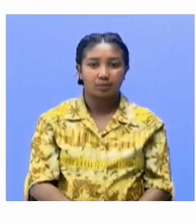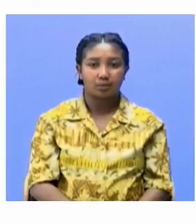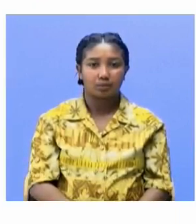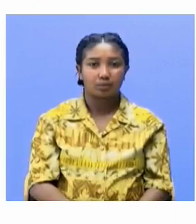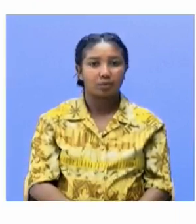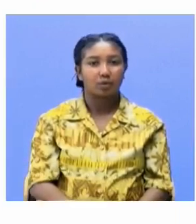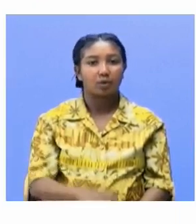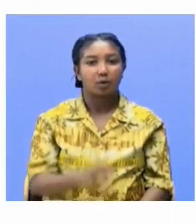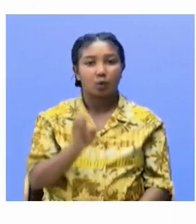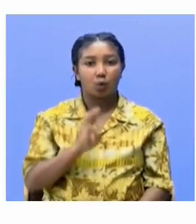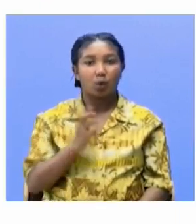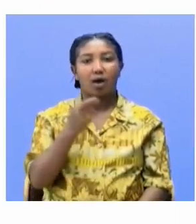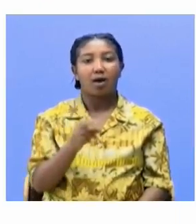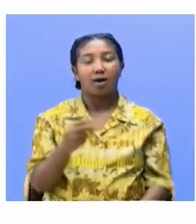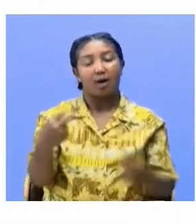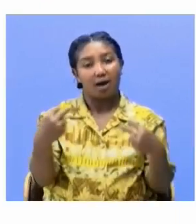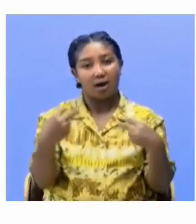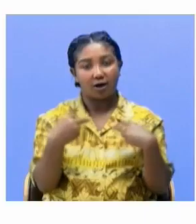having